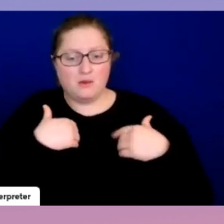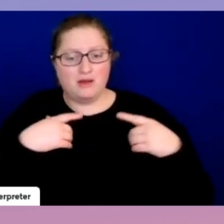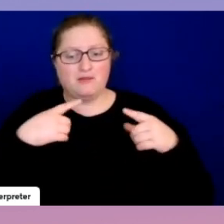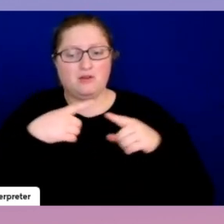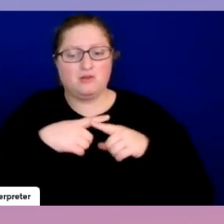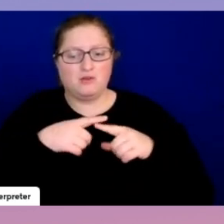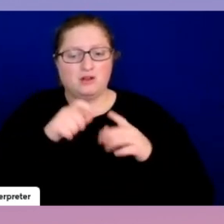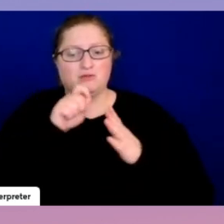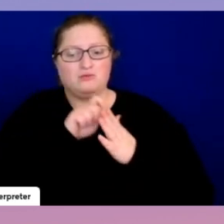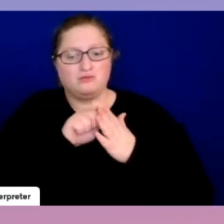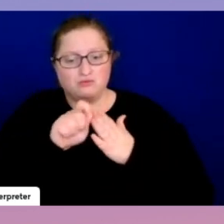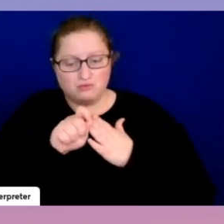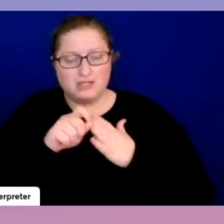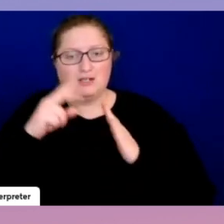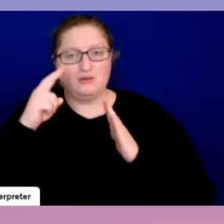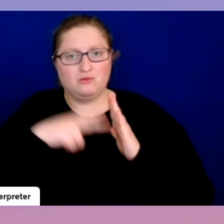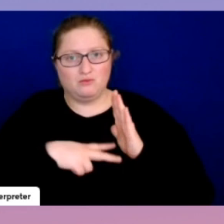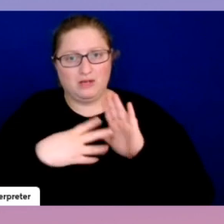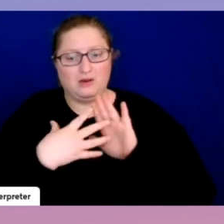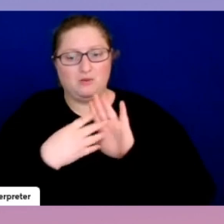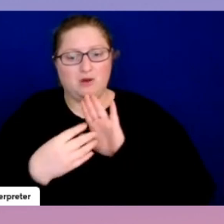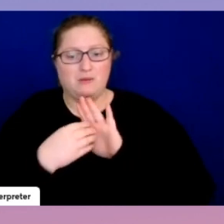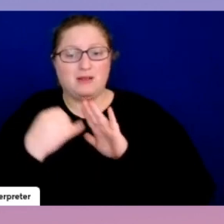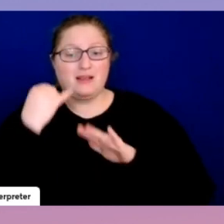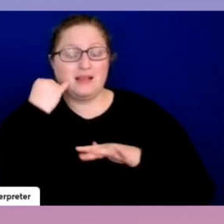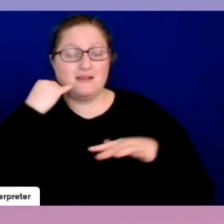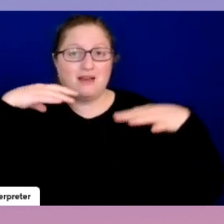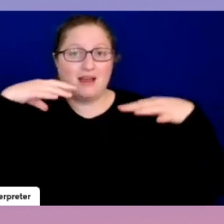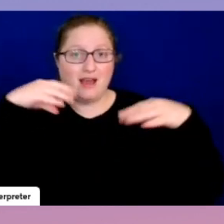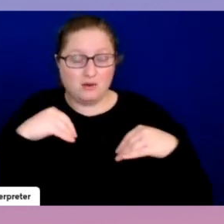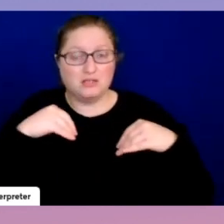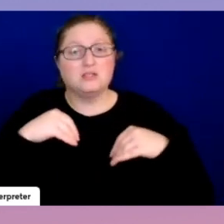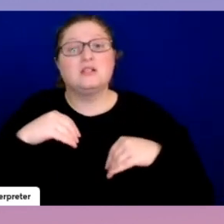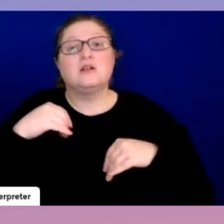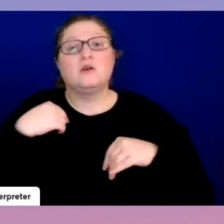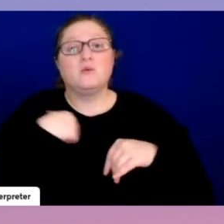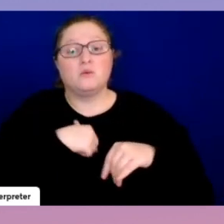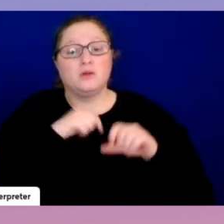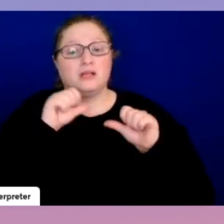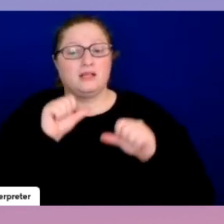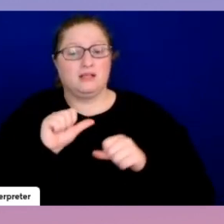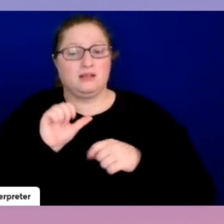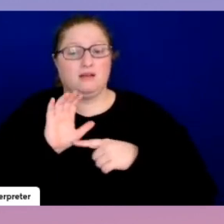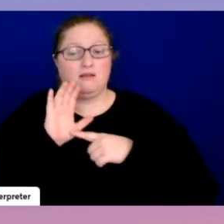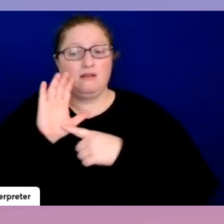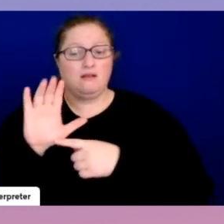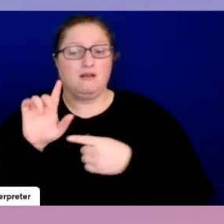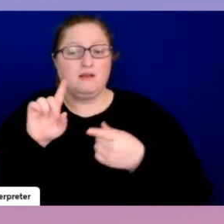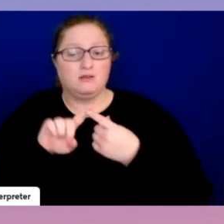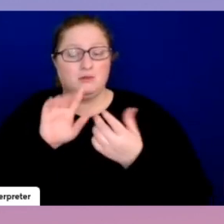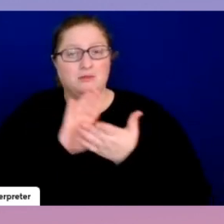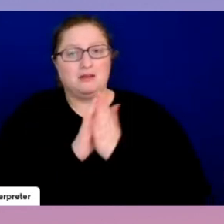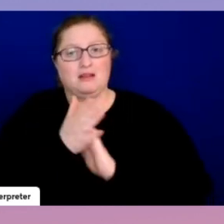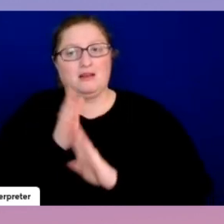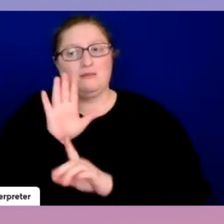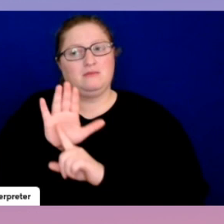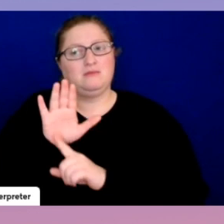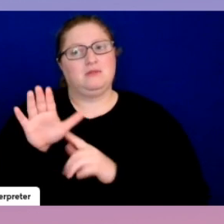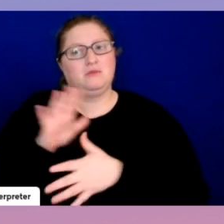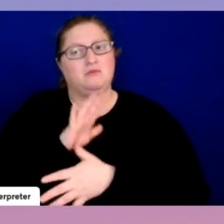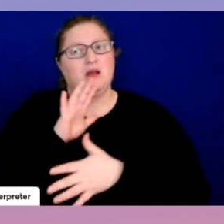outage. In case of a regional outage, we can promote this replica to become its own primary database instance.